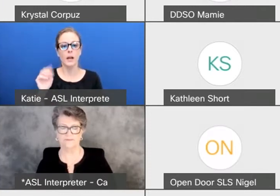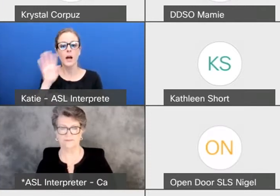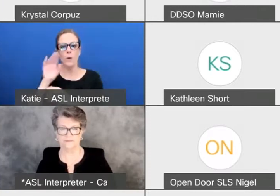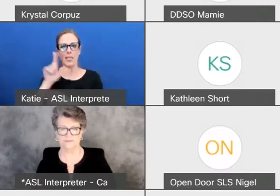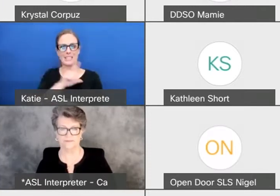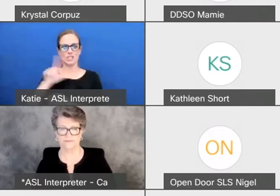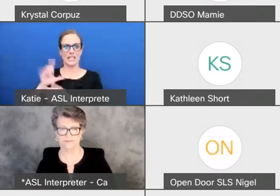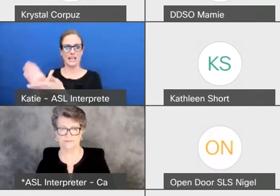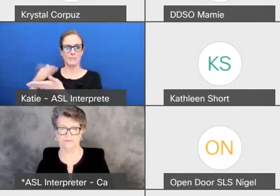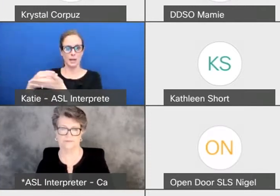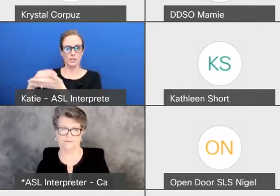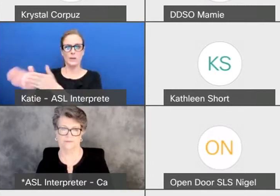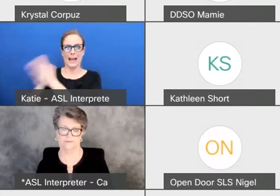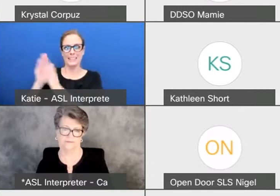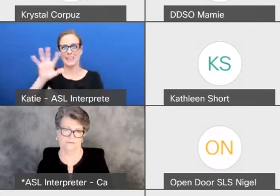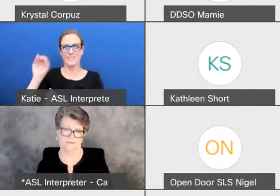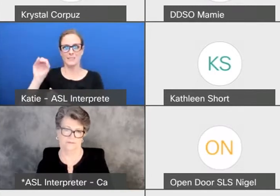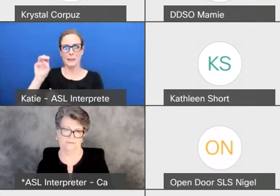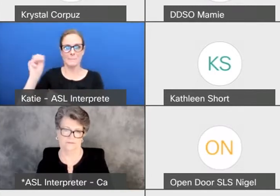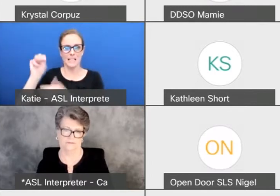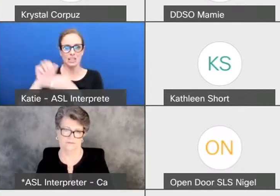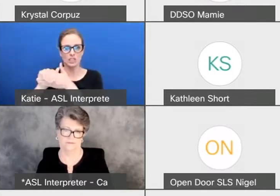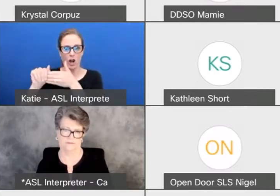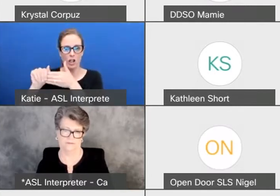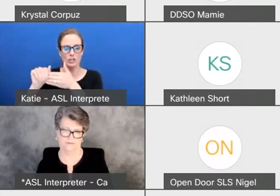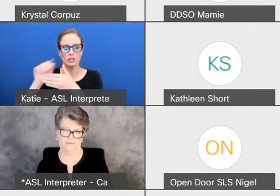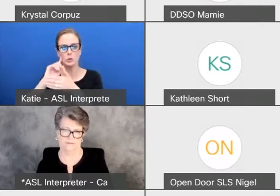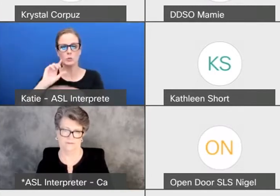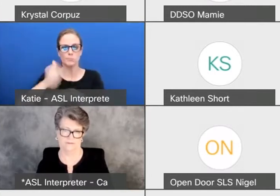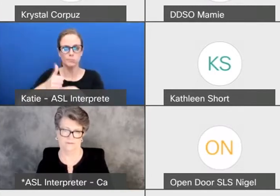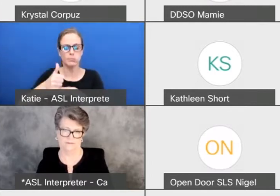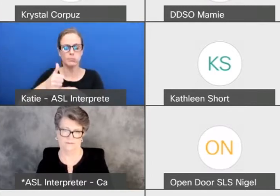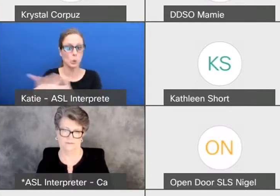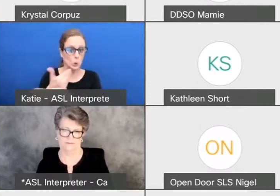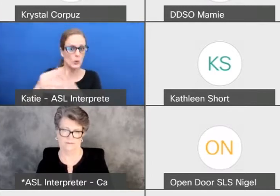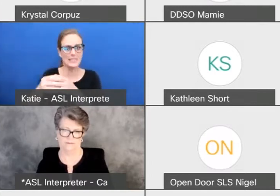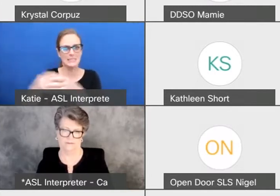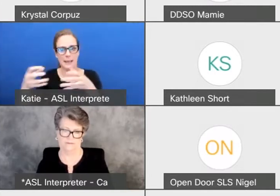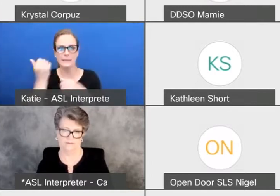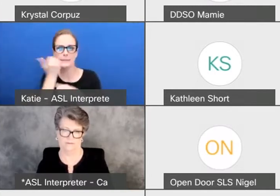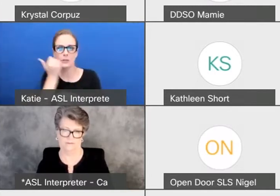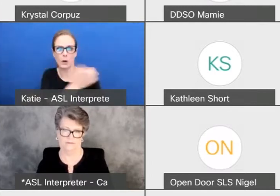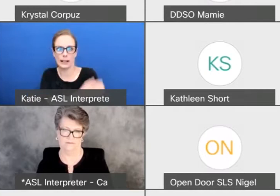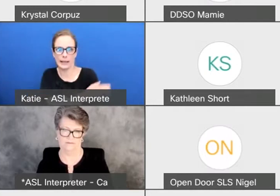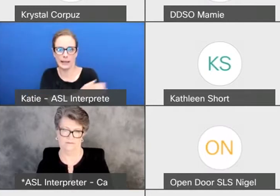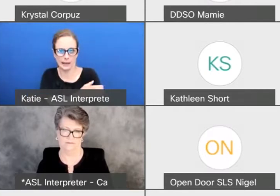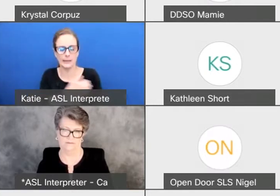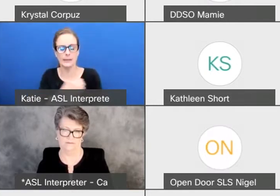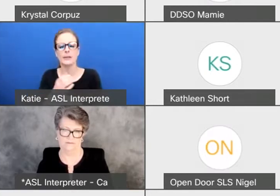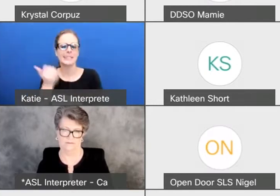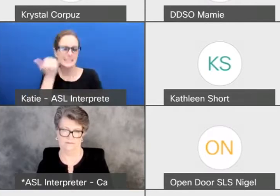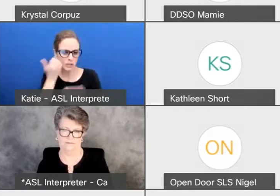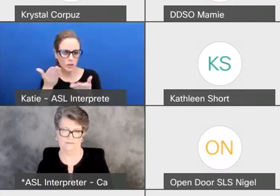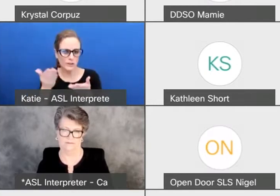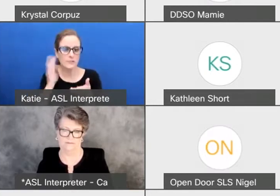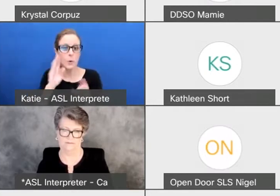million to build new and expand dental clinics and outpatient surgery centers for dental services for people with